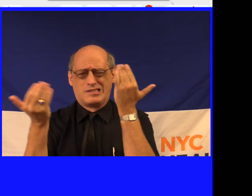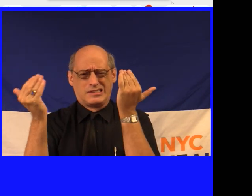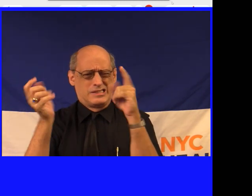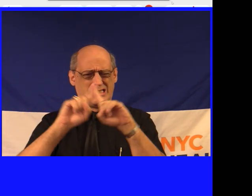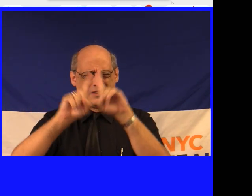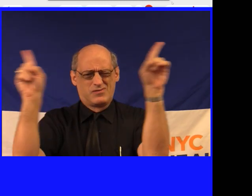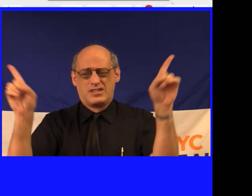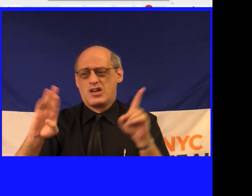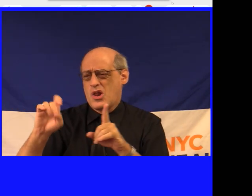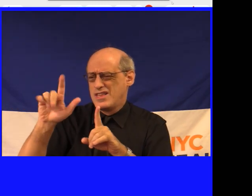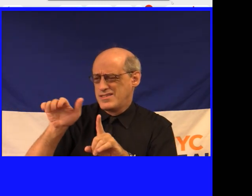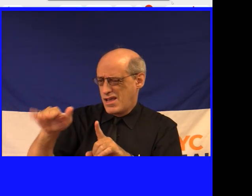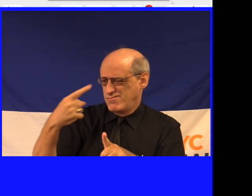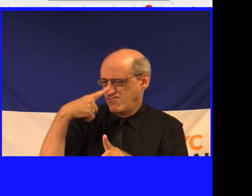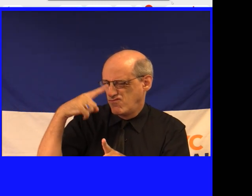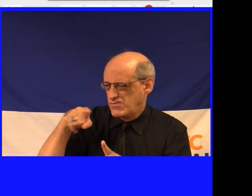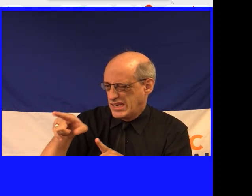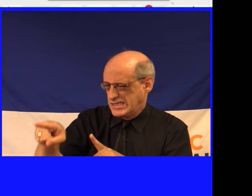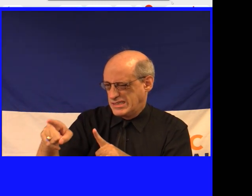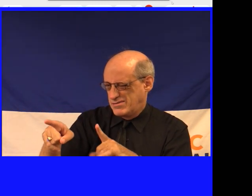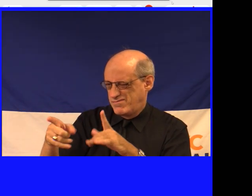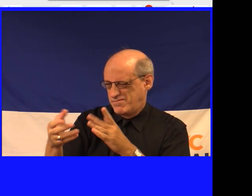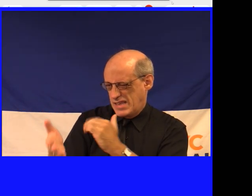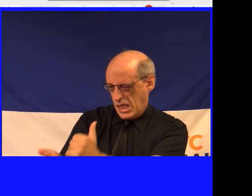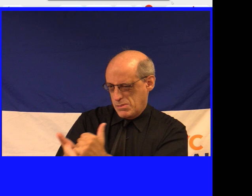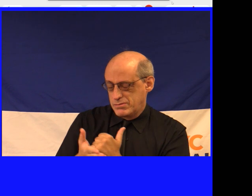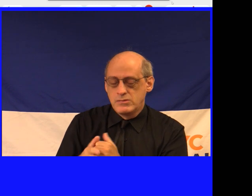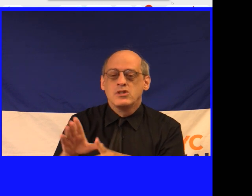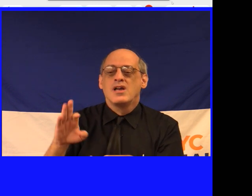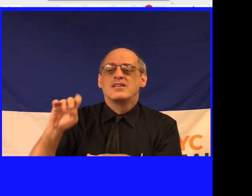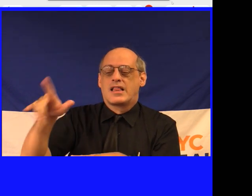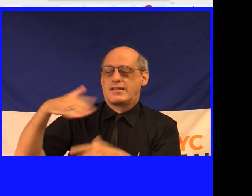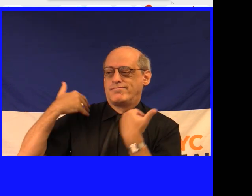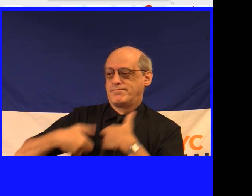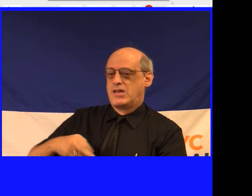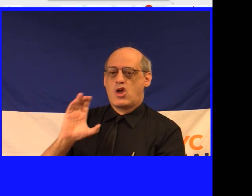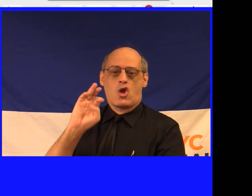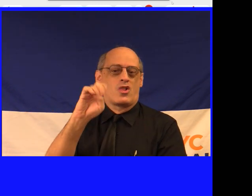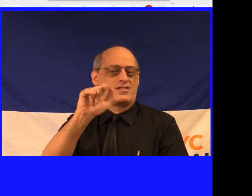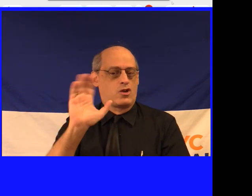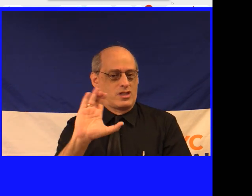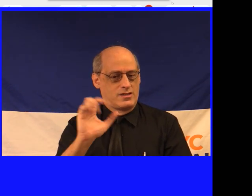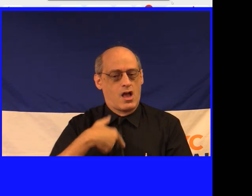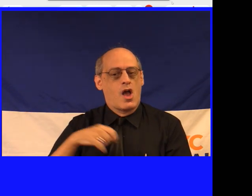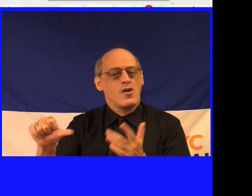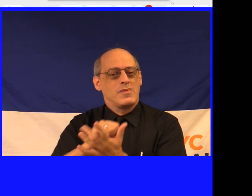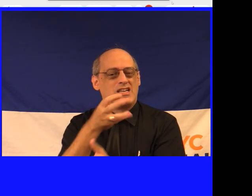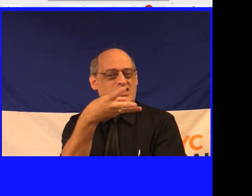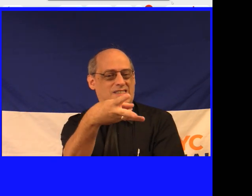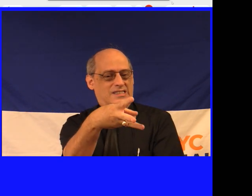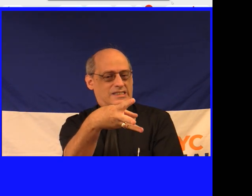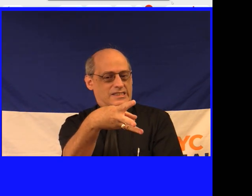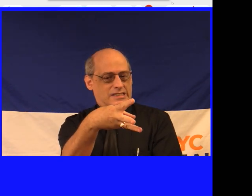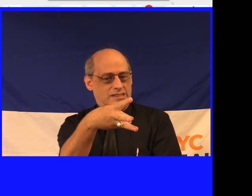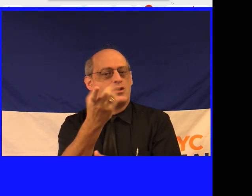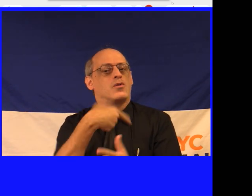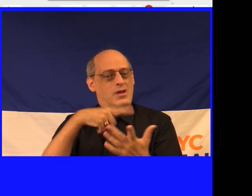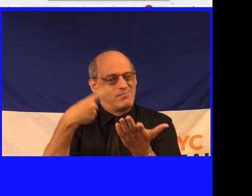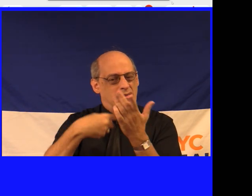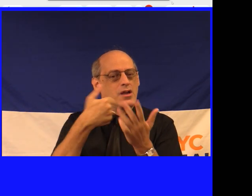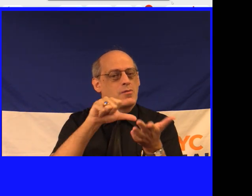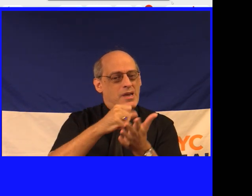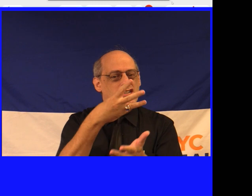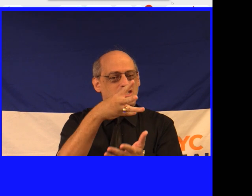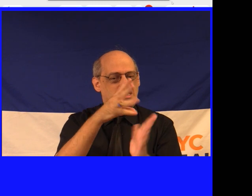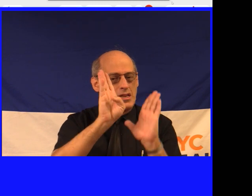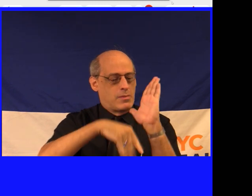Khaleesi, is it possible to It's Sally, this is Khaleesi. Yeah, Go to yeah. page 16. We are on page 16.